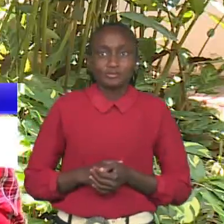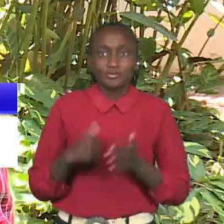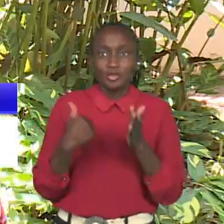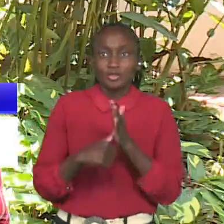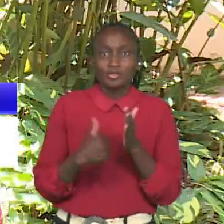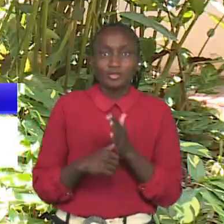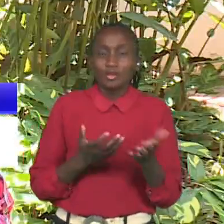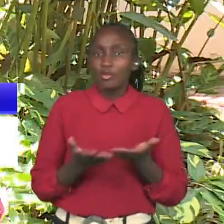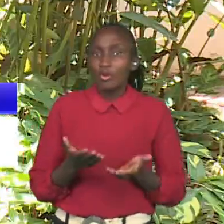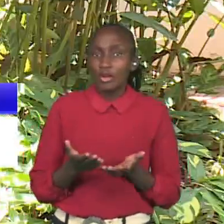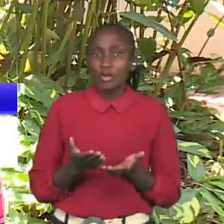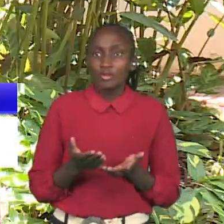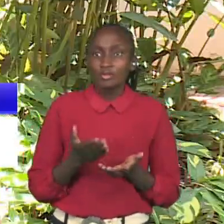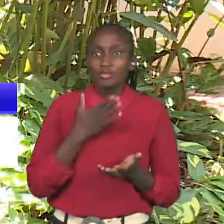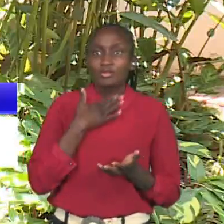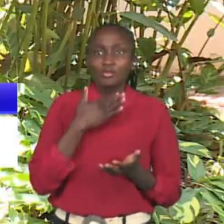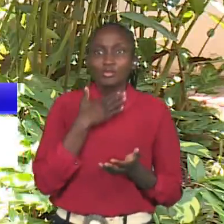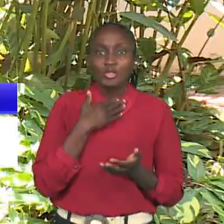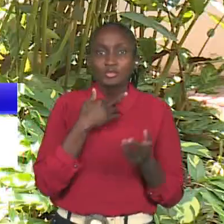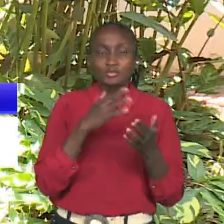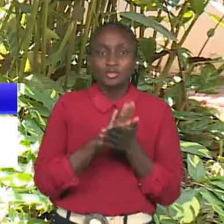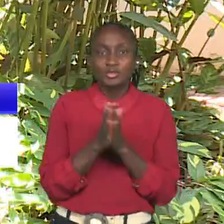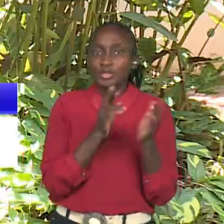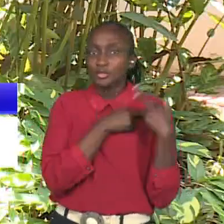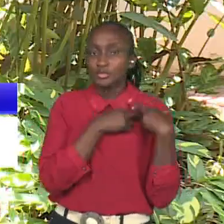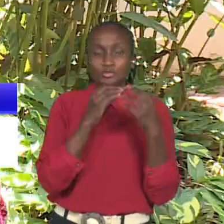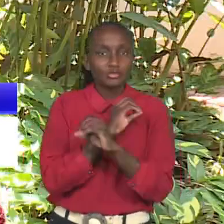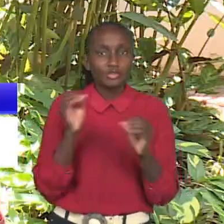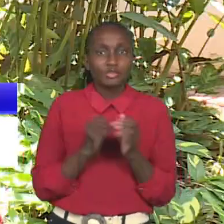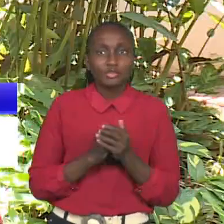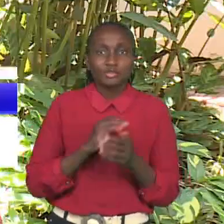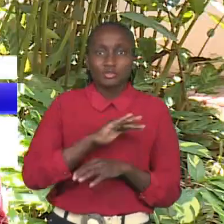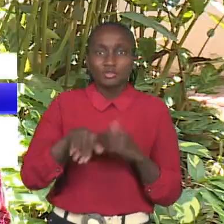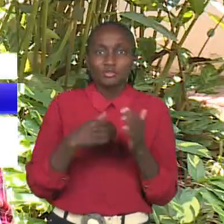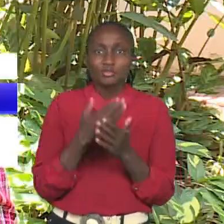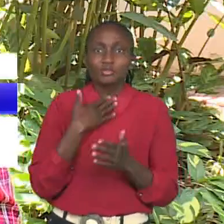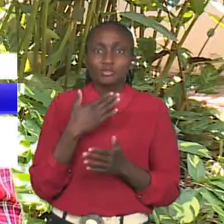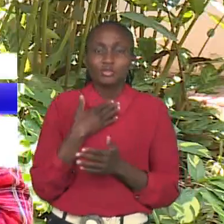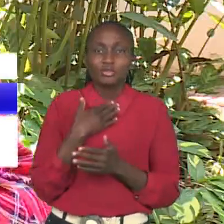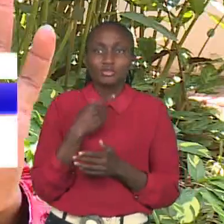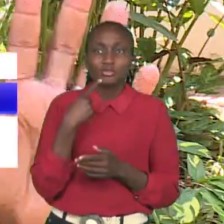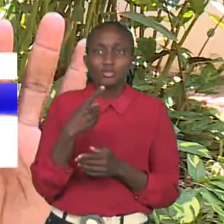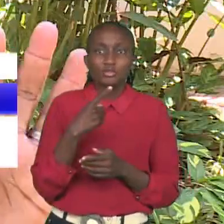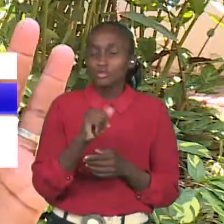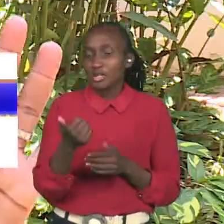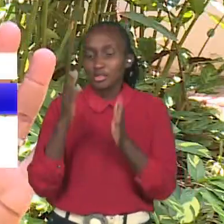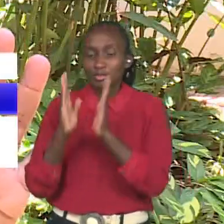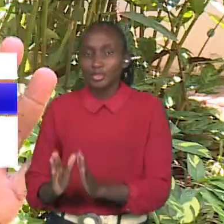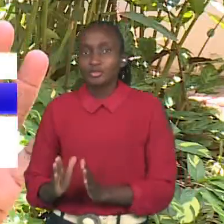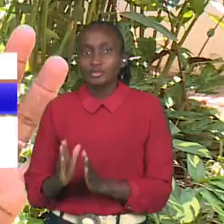is we don't want to be real as a society, and everyone wants to leave it to the other person to do